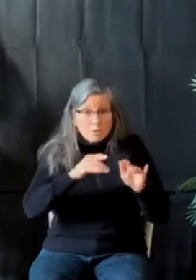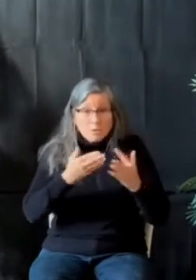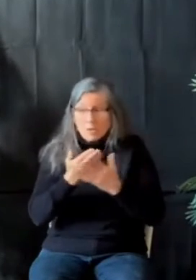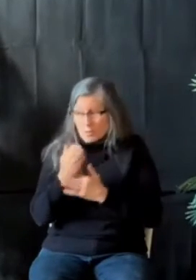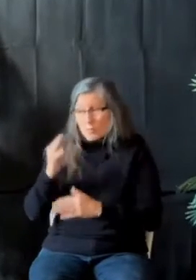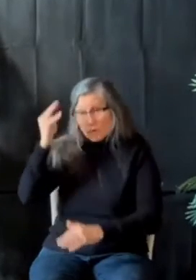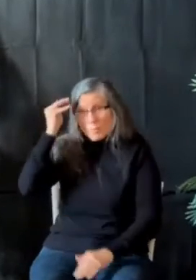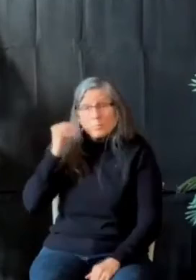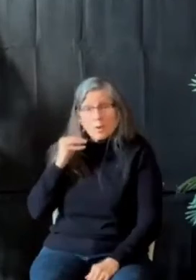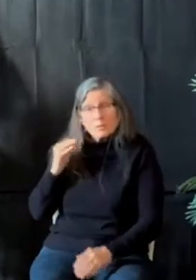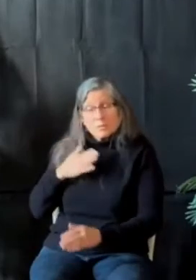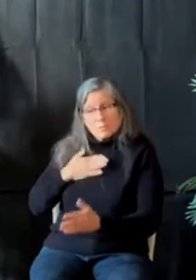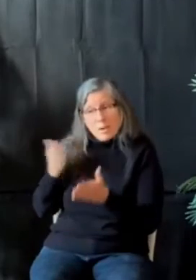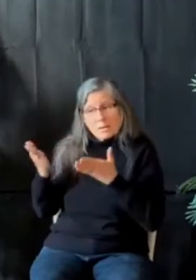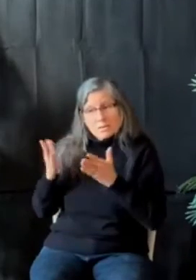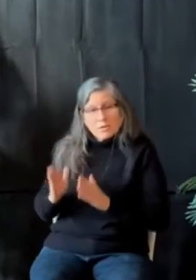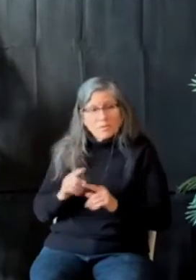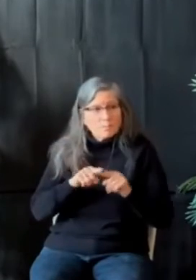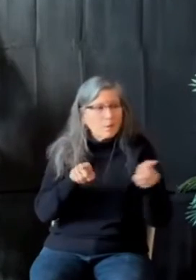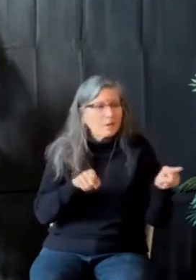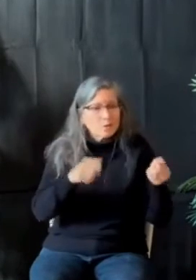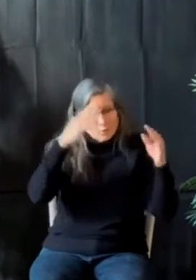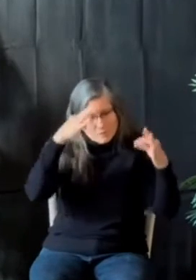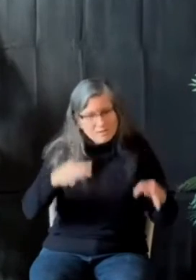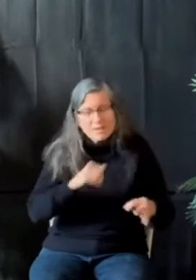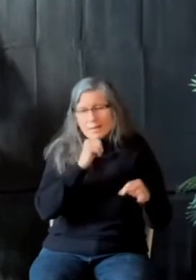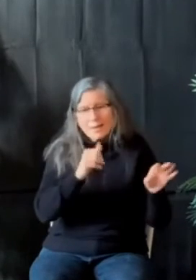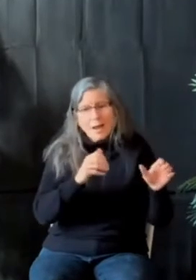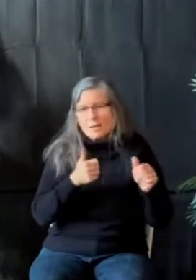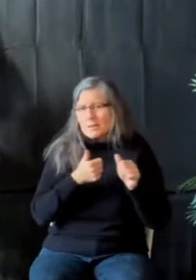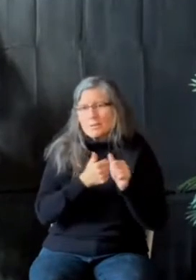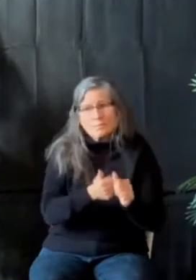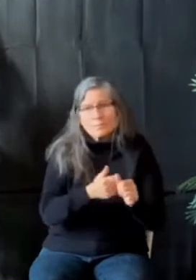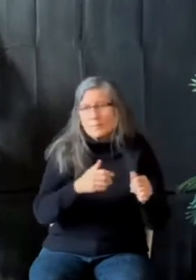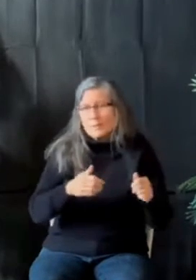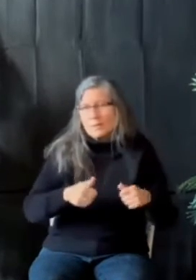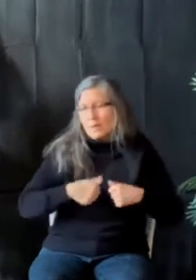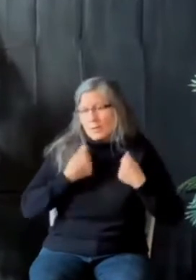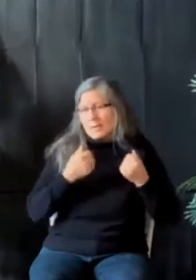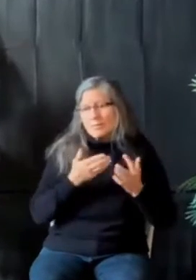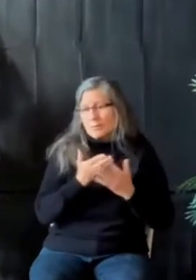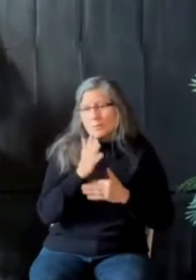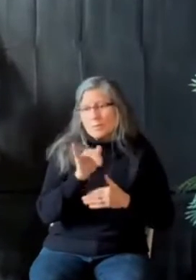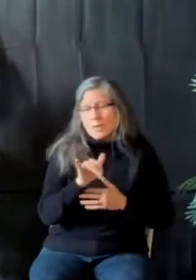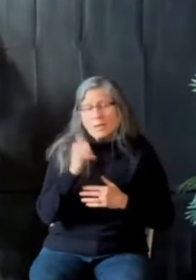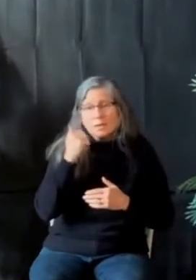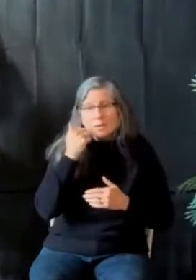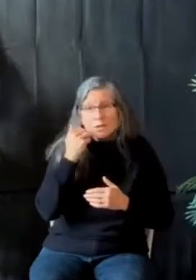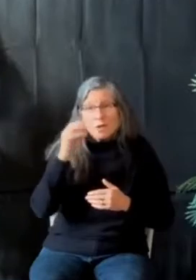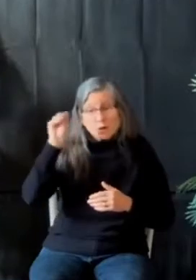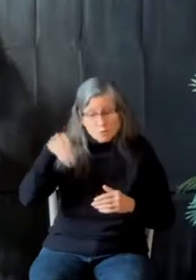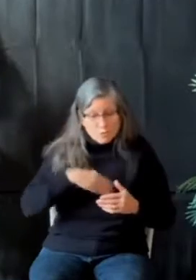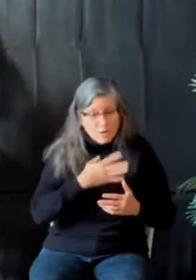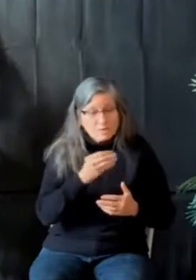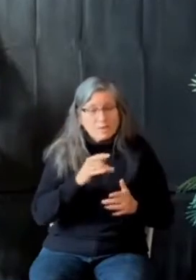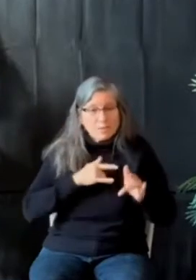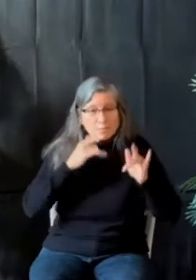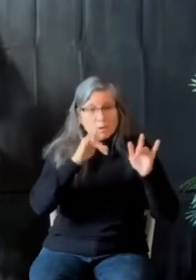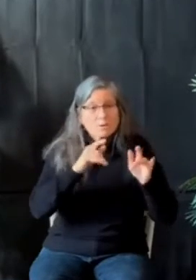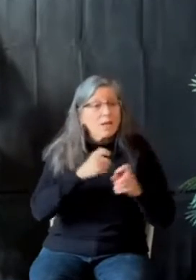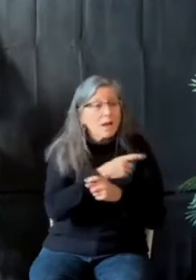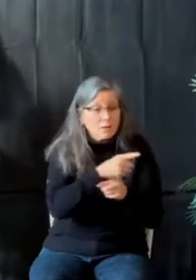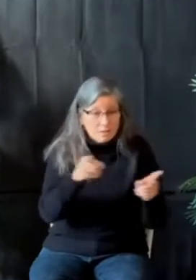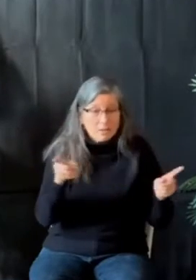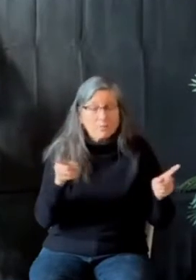have chosen not to do that. Therefore, since you choose not to live by grace and mercy, I will give